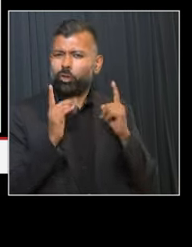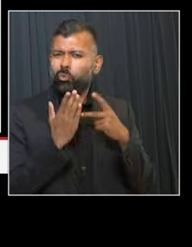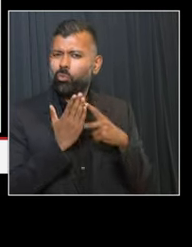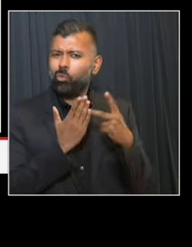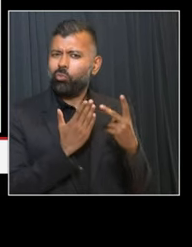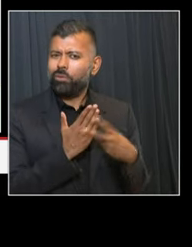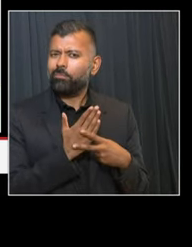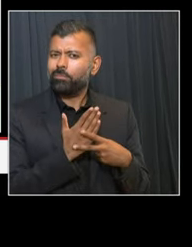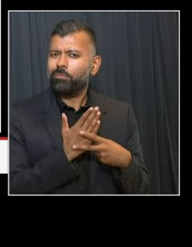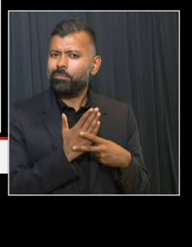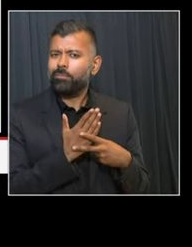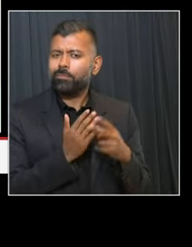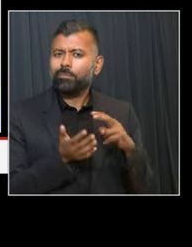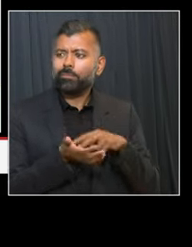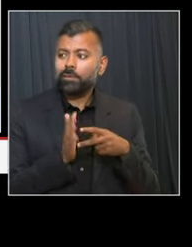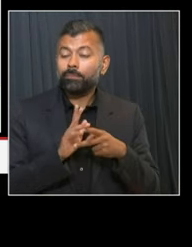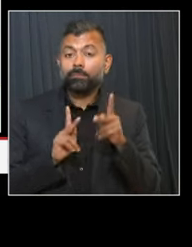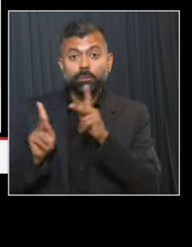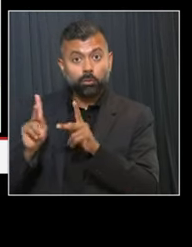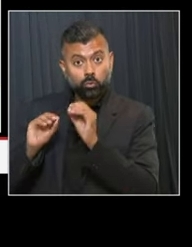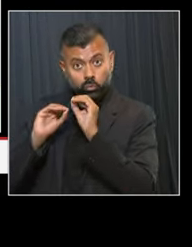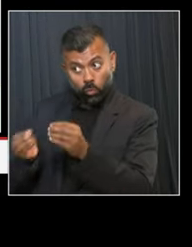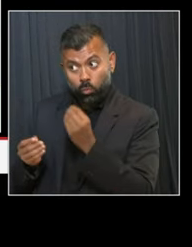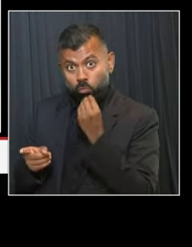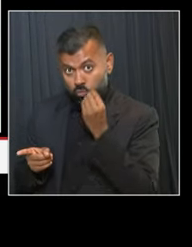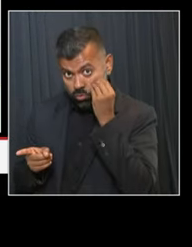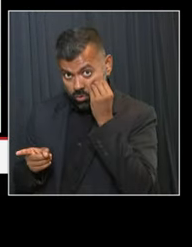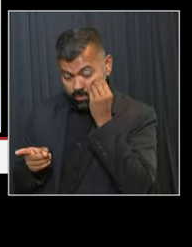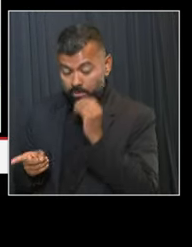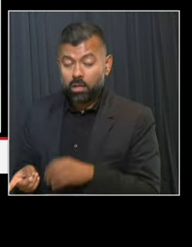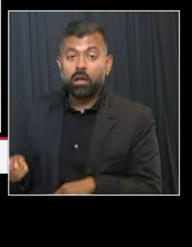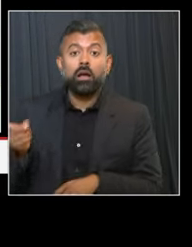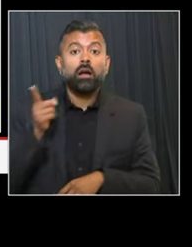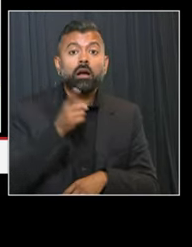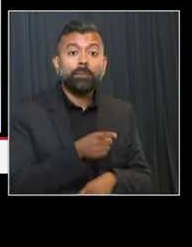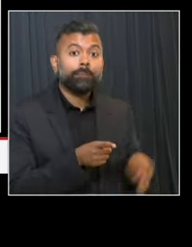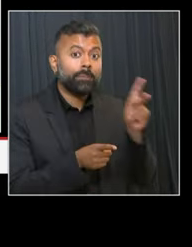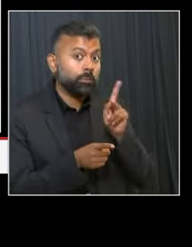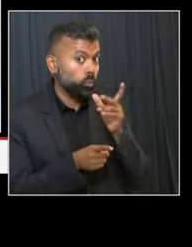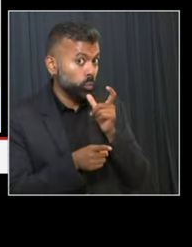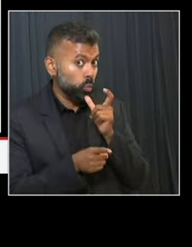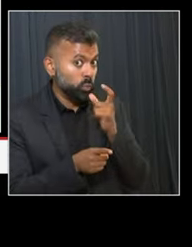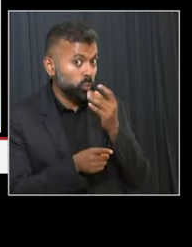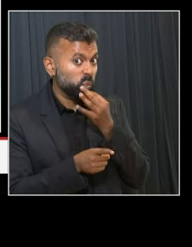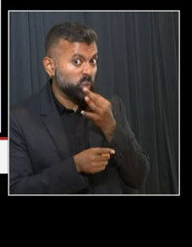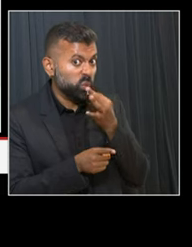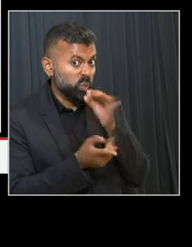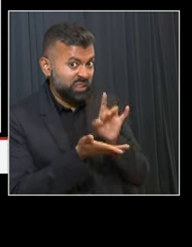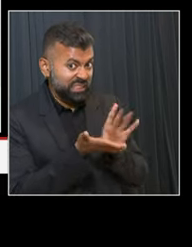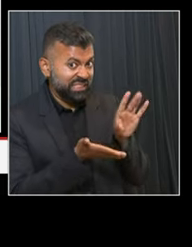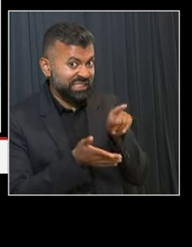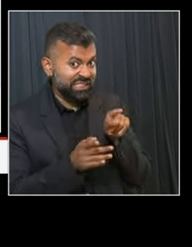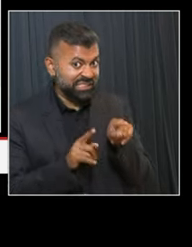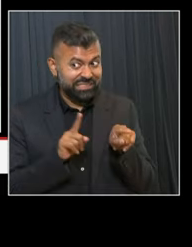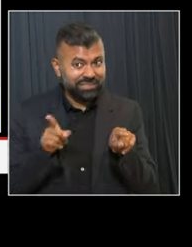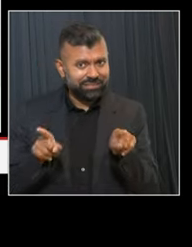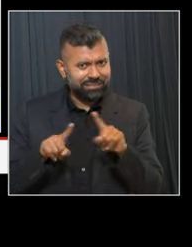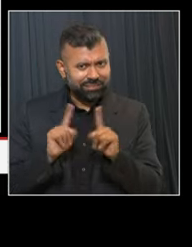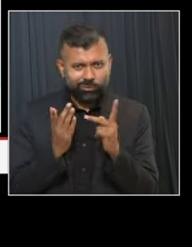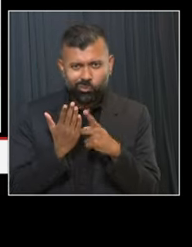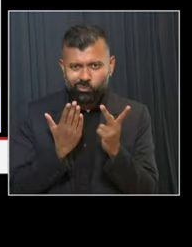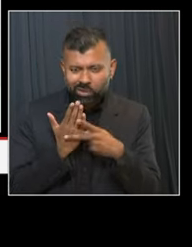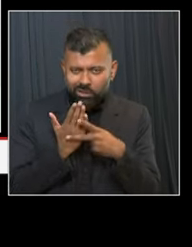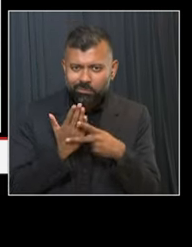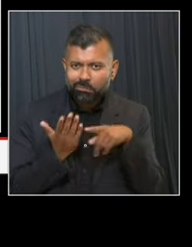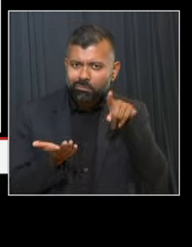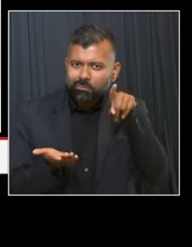homeless system, because it becomes incredibly expensive once they get there. So I'd like us to talk more about that, because I could see it creating